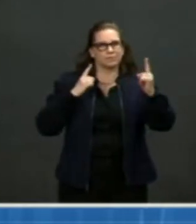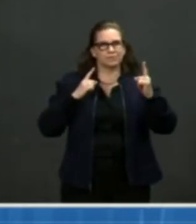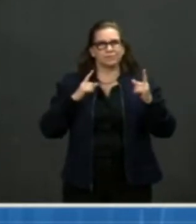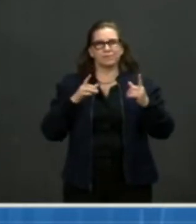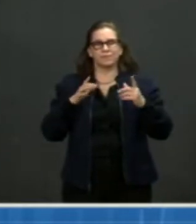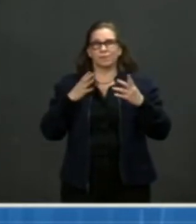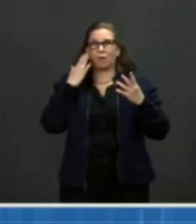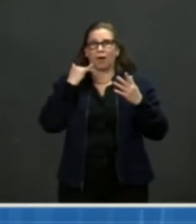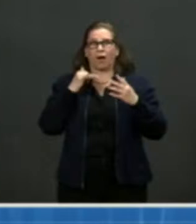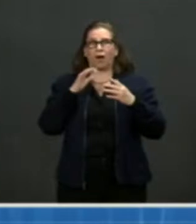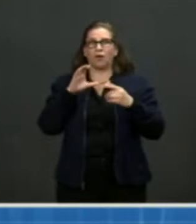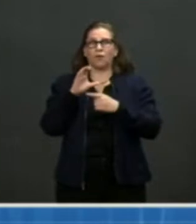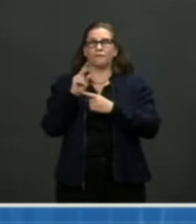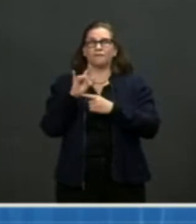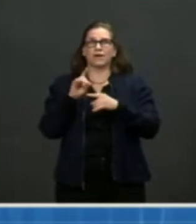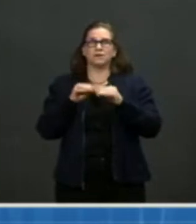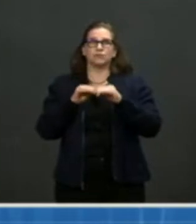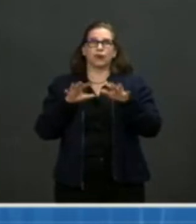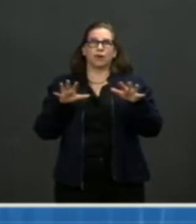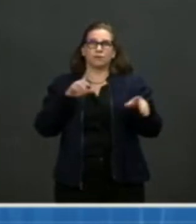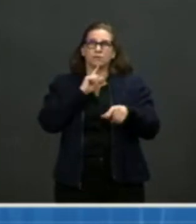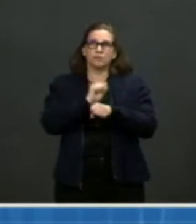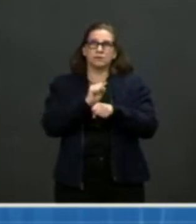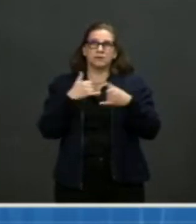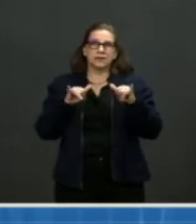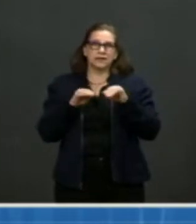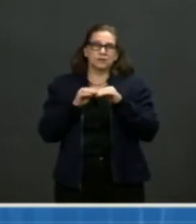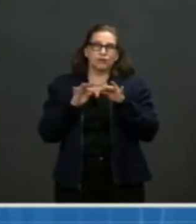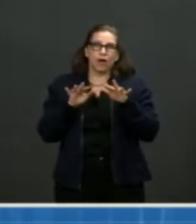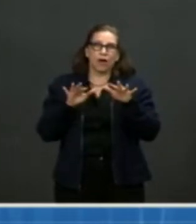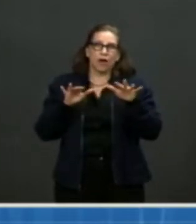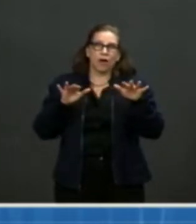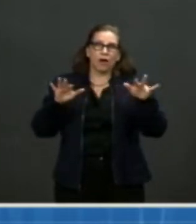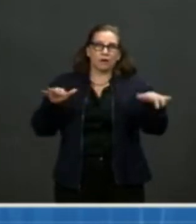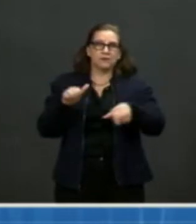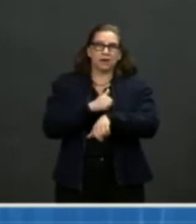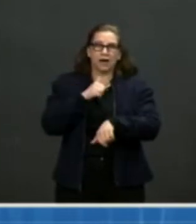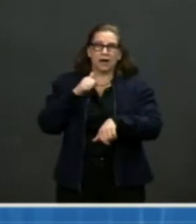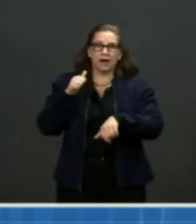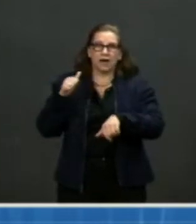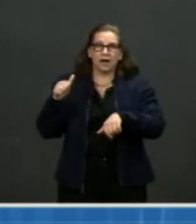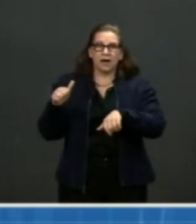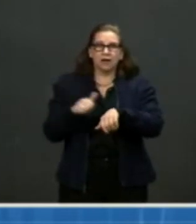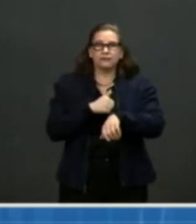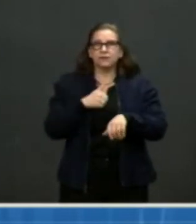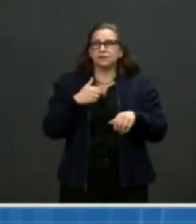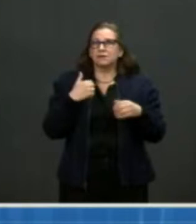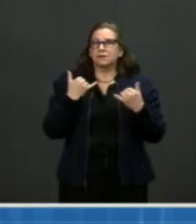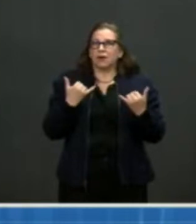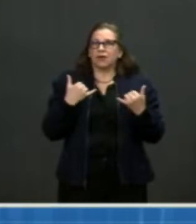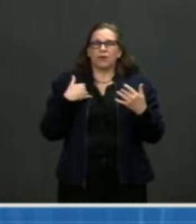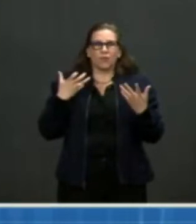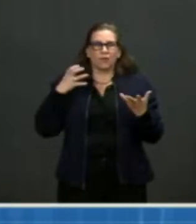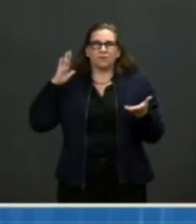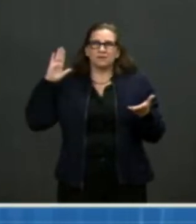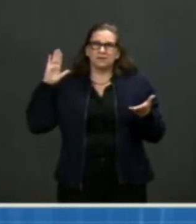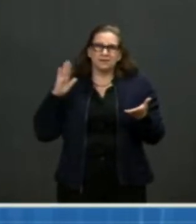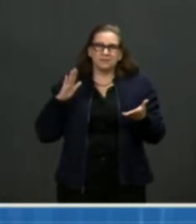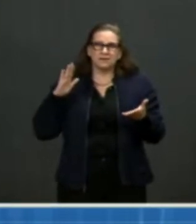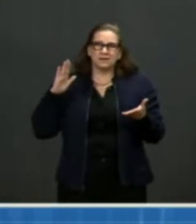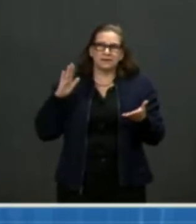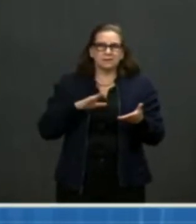serious threat to the progress we have made as a nation. Increasingly, states are seeing a growing proportion of